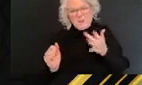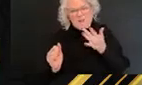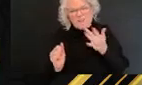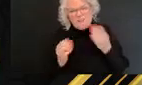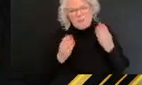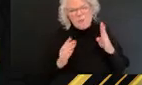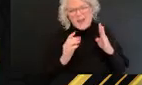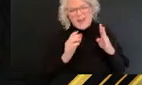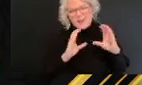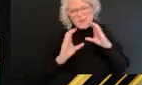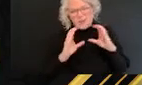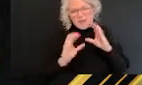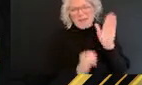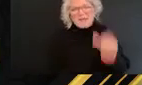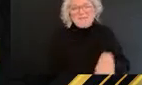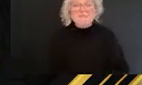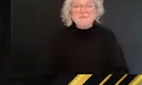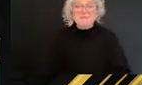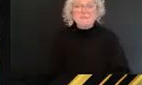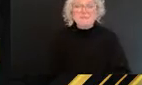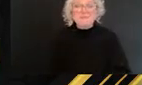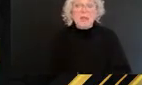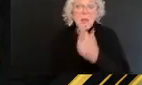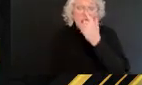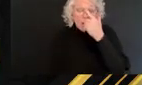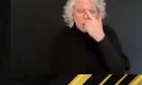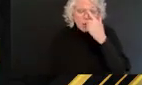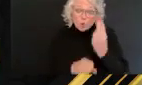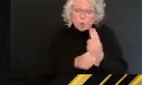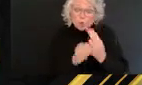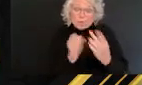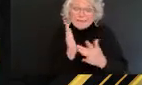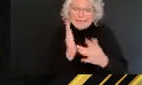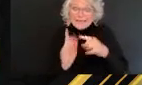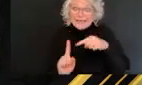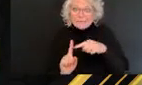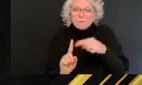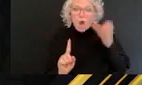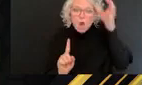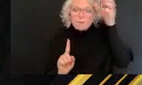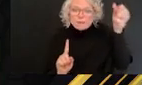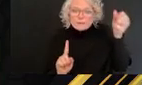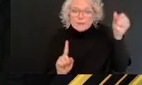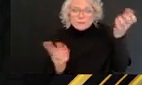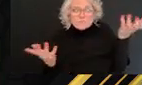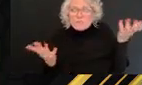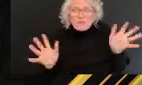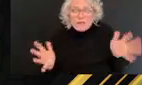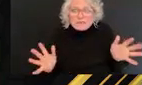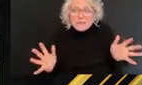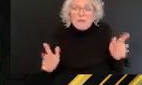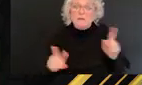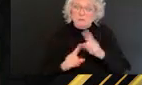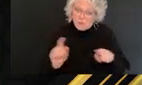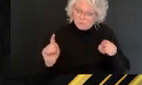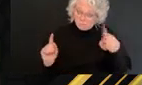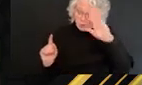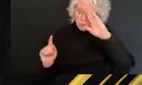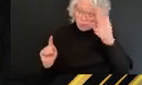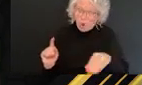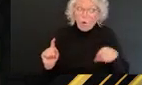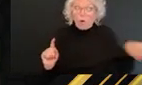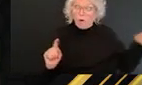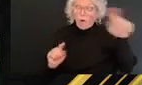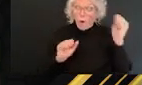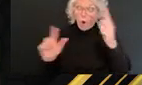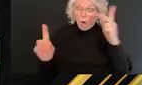just not my favorite. You're using something that is common sense, and that's all it is common sense. But as we all know,